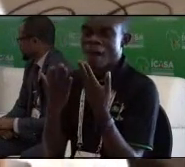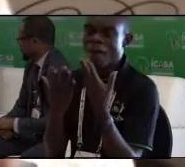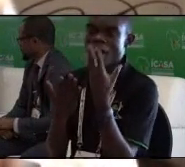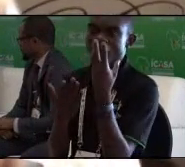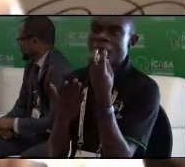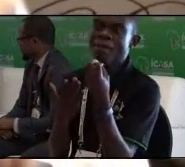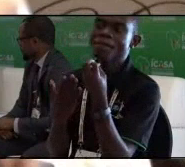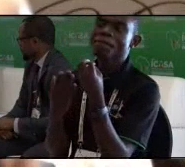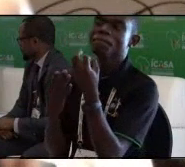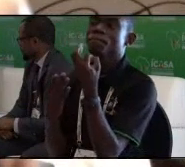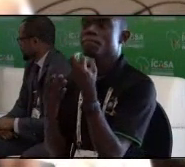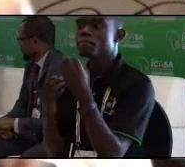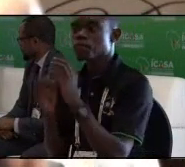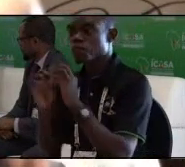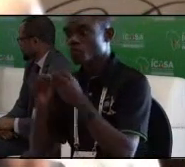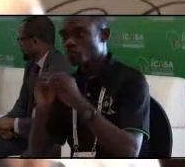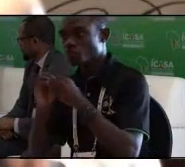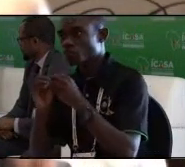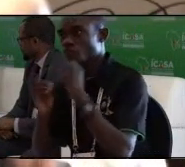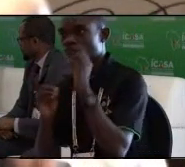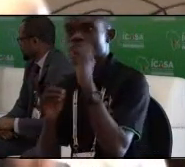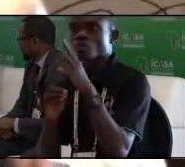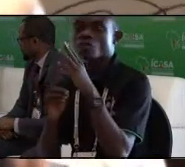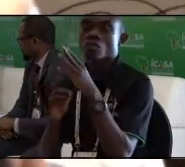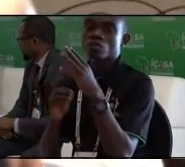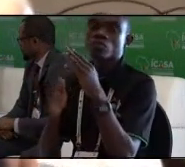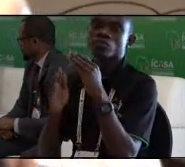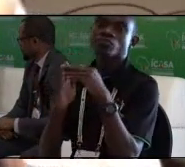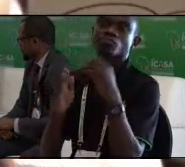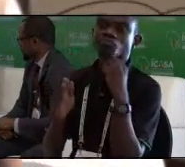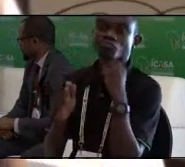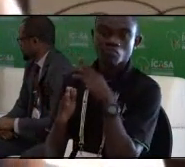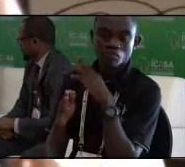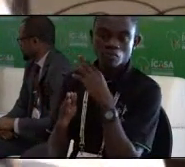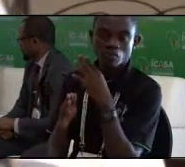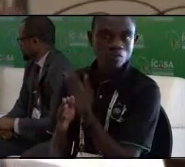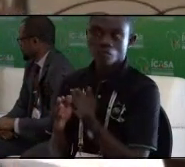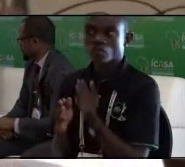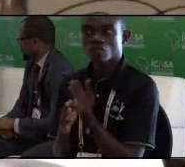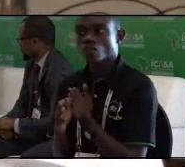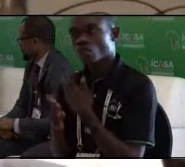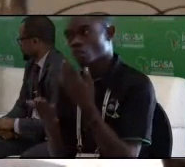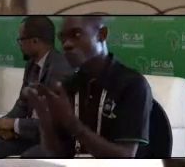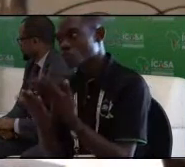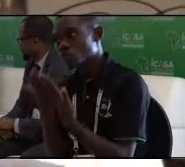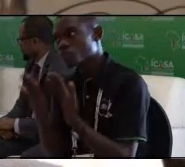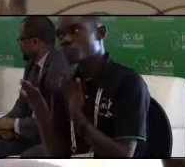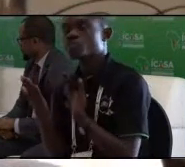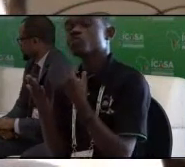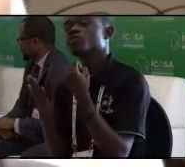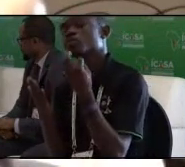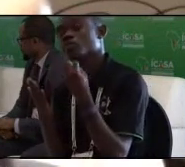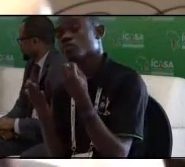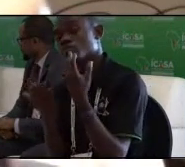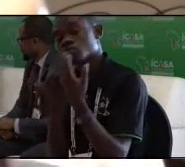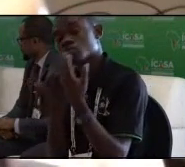ordering tools. So when the facility is ordering, they will place in their order, and